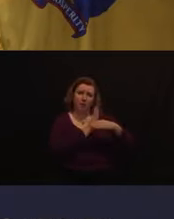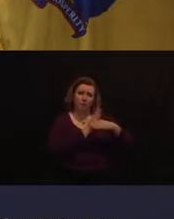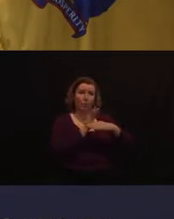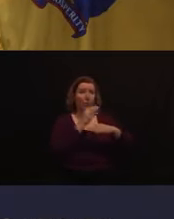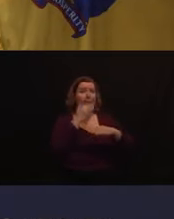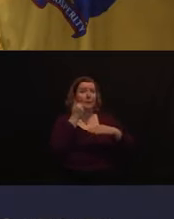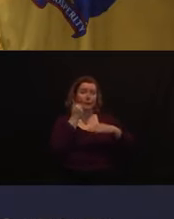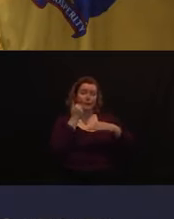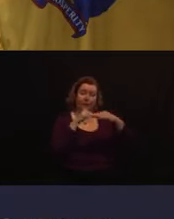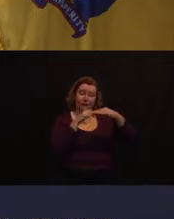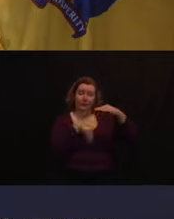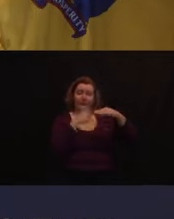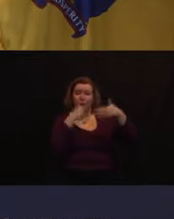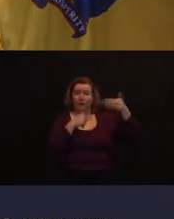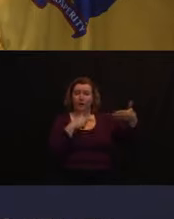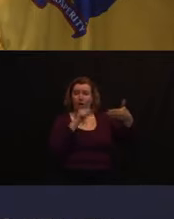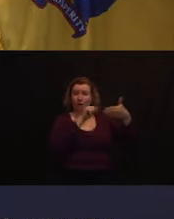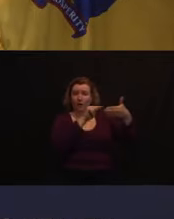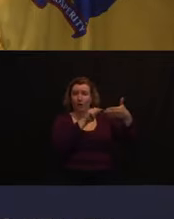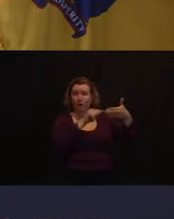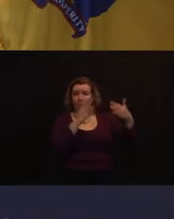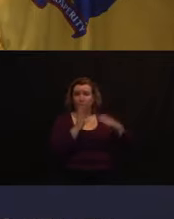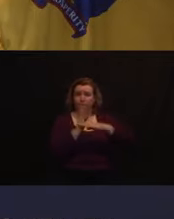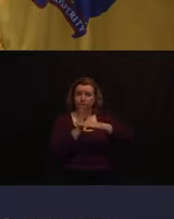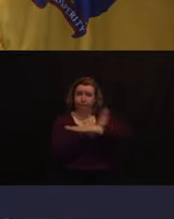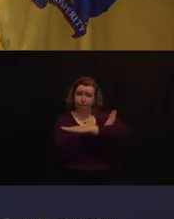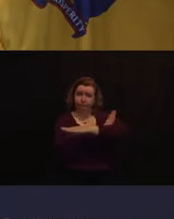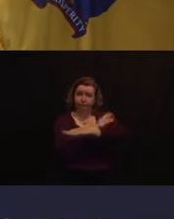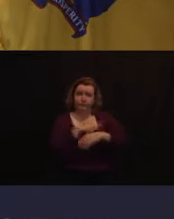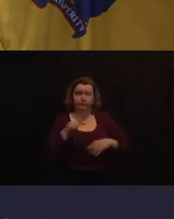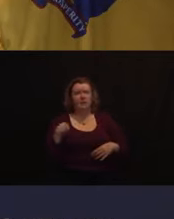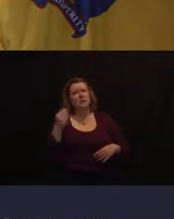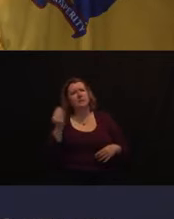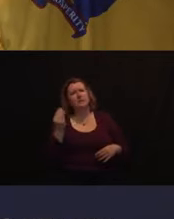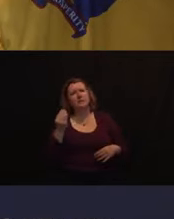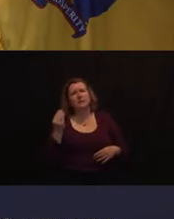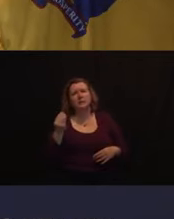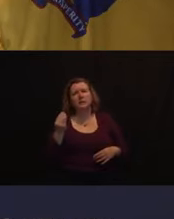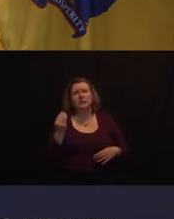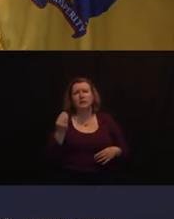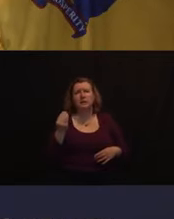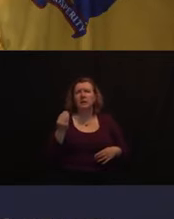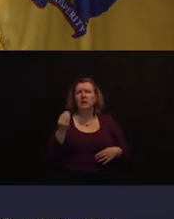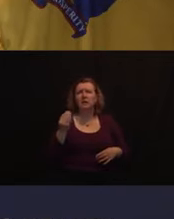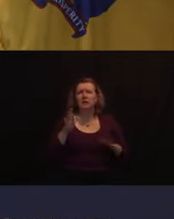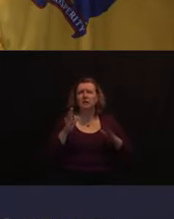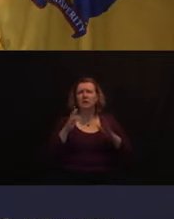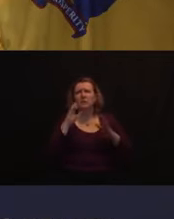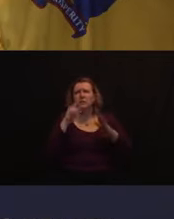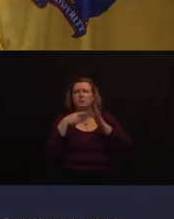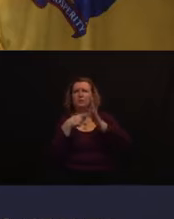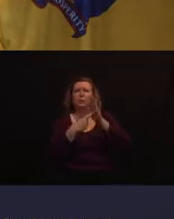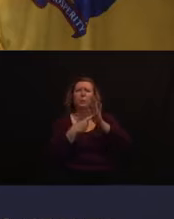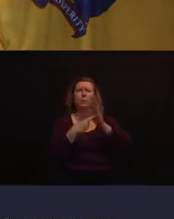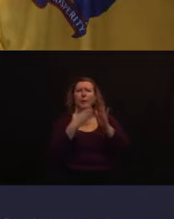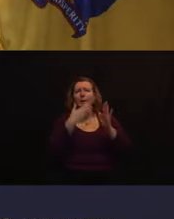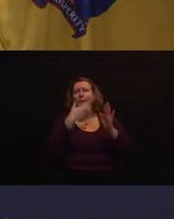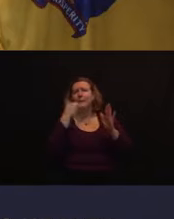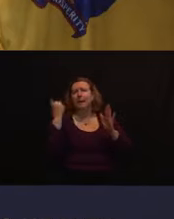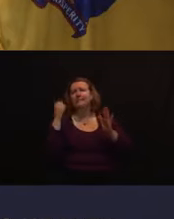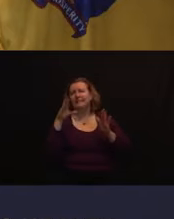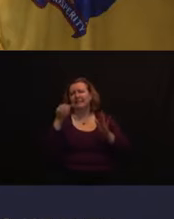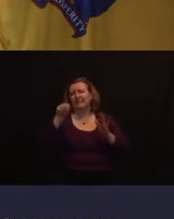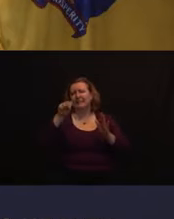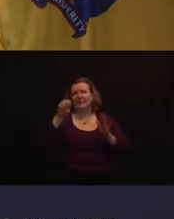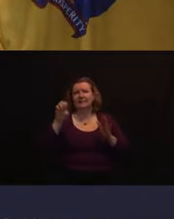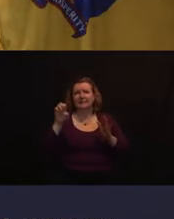And we'll promise to show the best case on Sunday. Maybe show them the data. The curves are less important to me, Mahan,